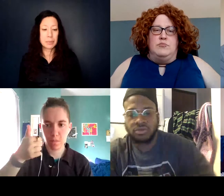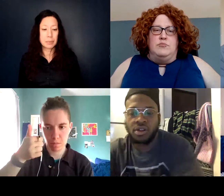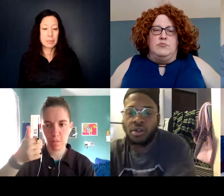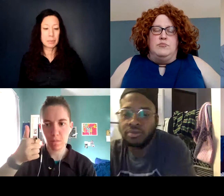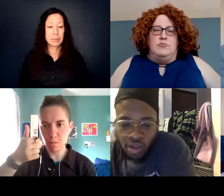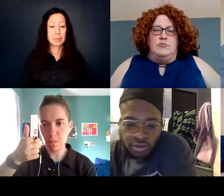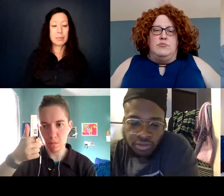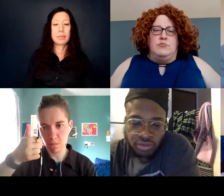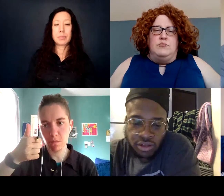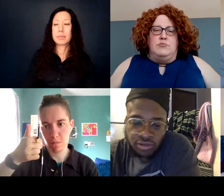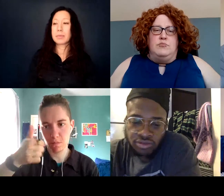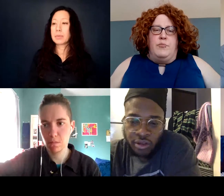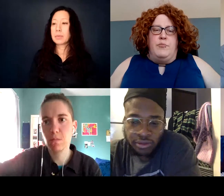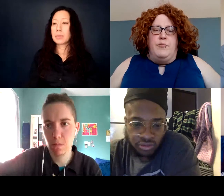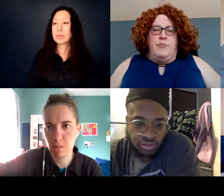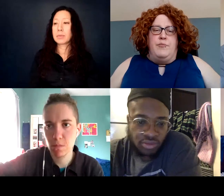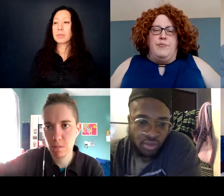that.